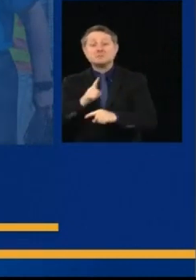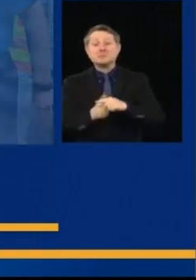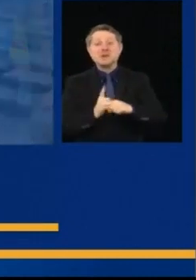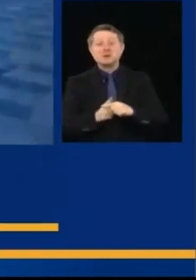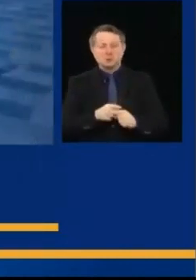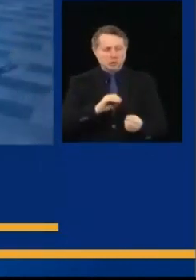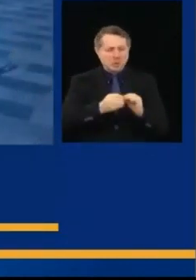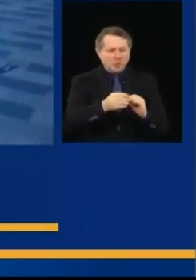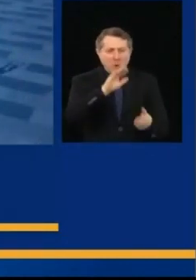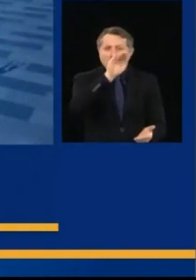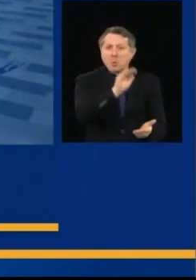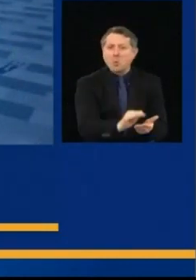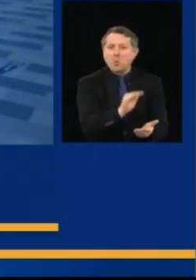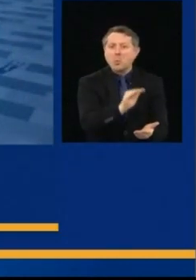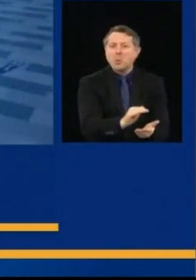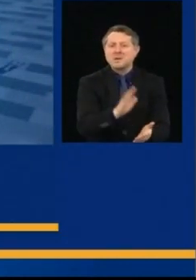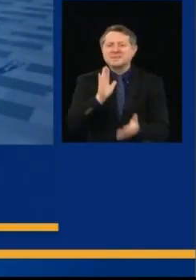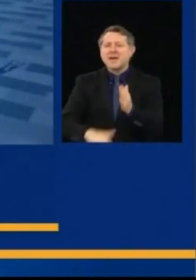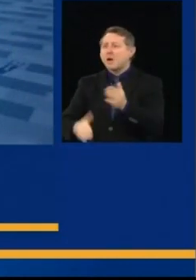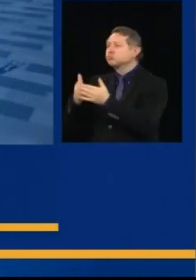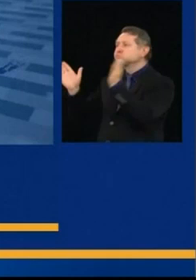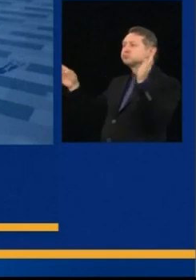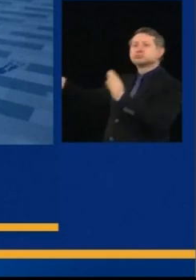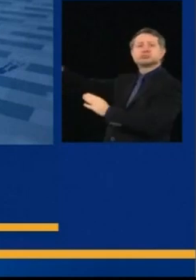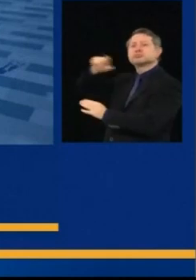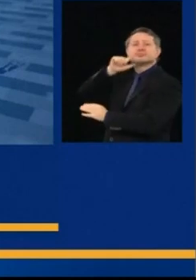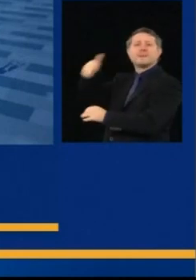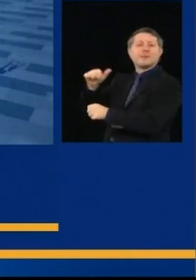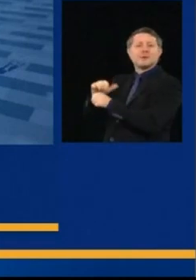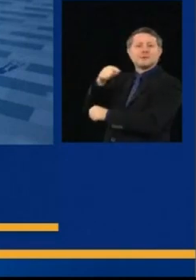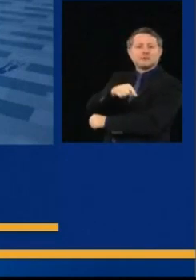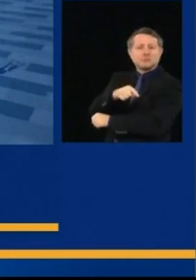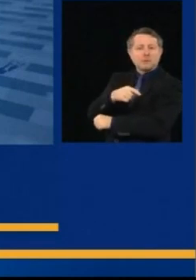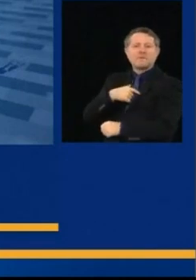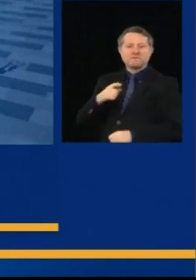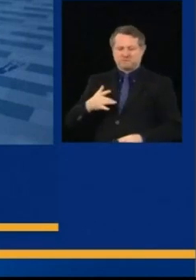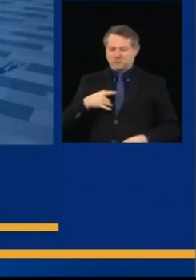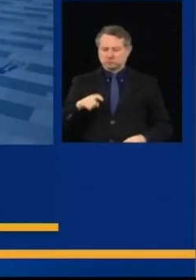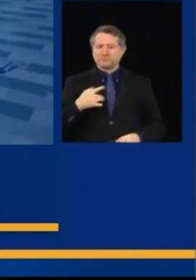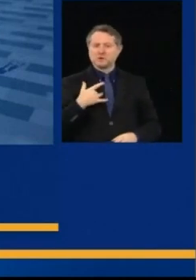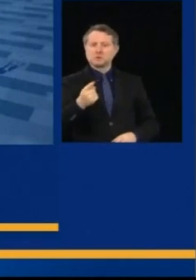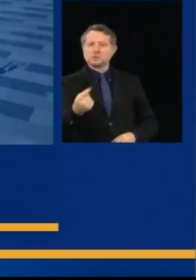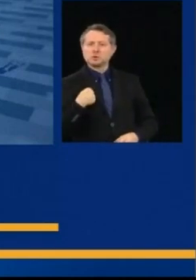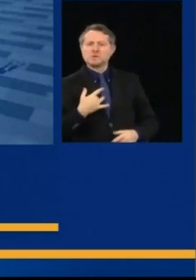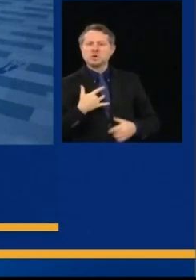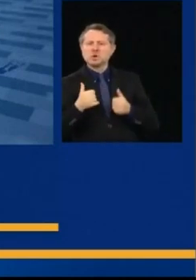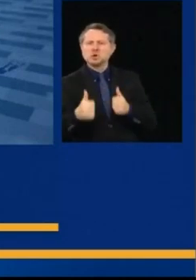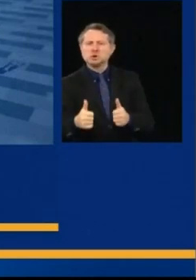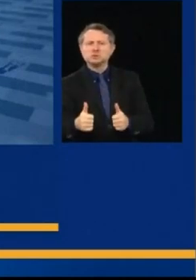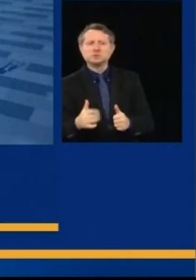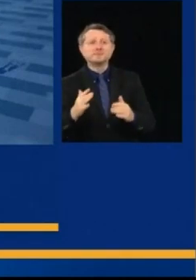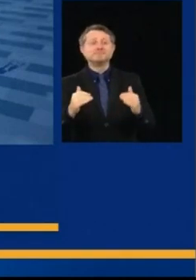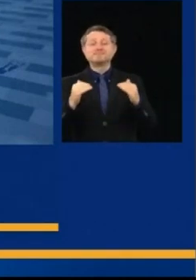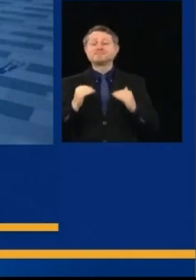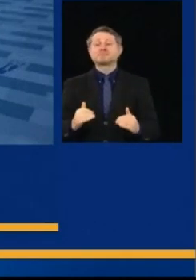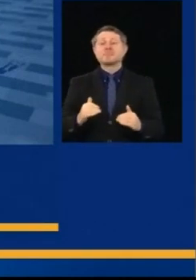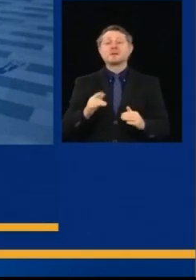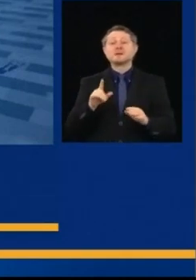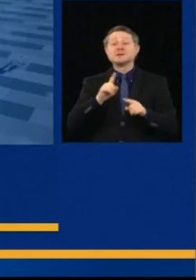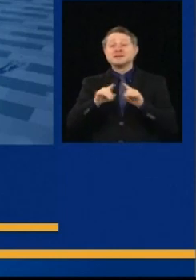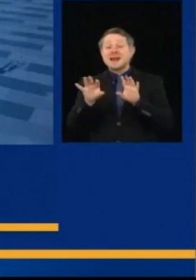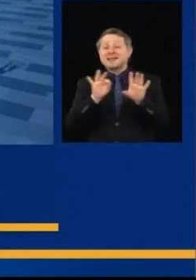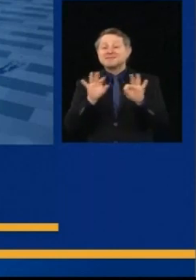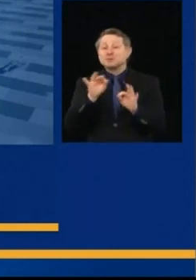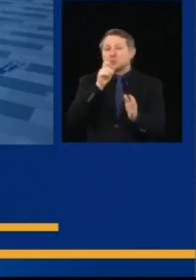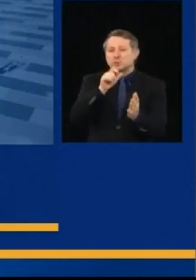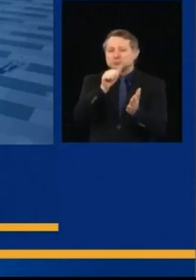So we should feel good about that. Also, I want people to know that elective surgeries are going to start in 12 more